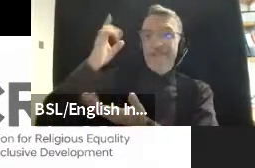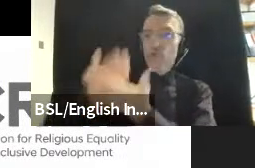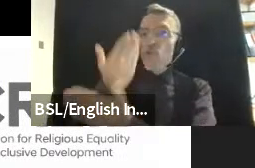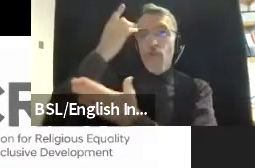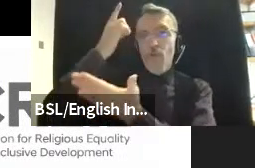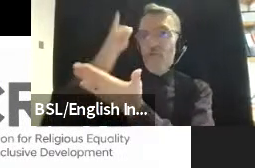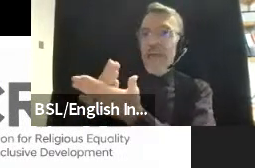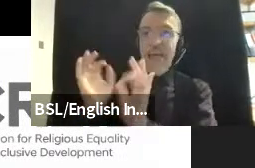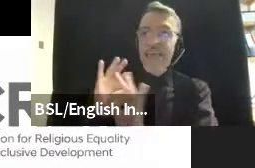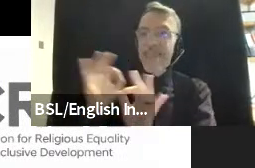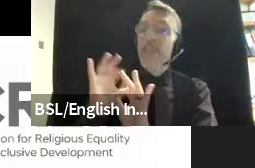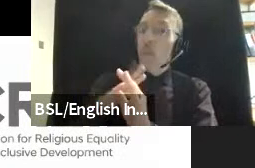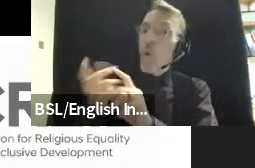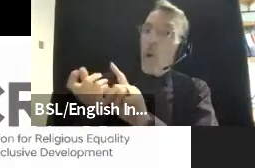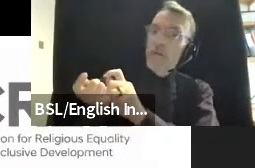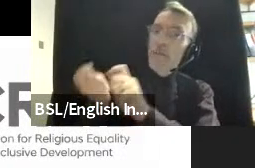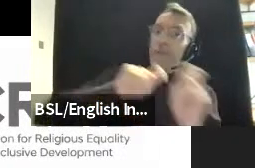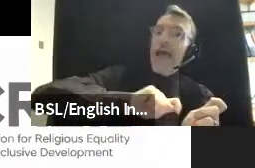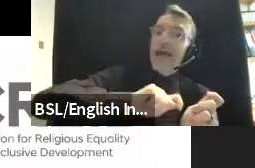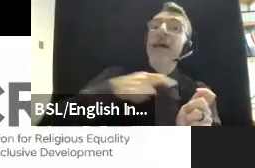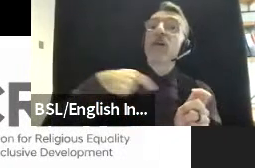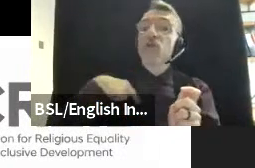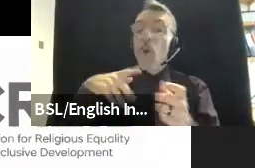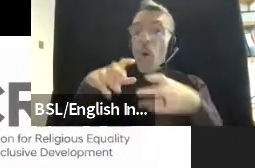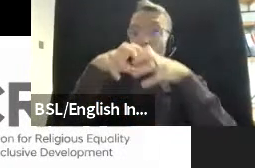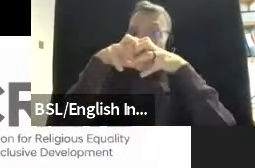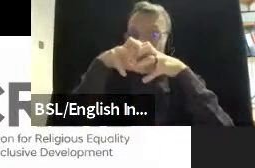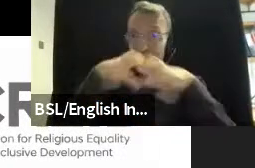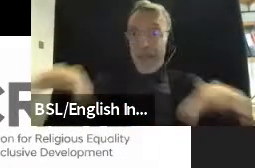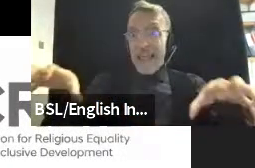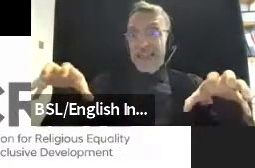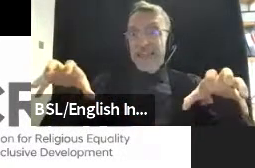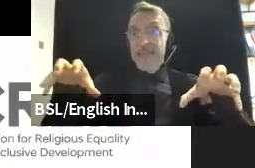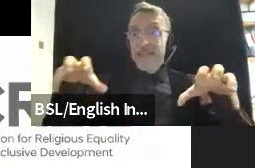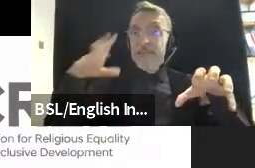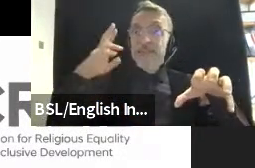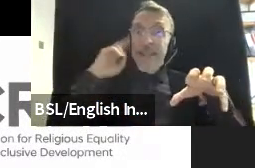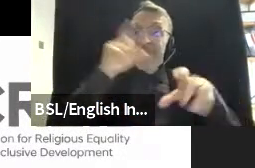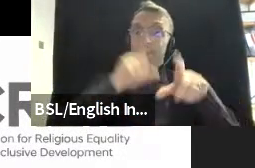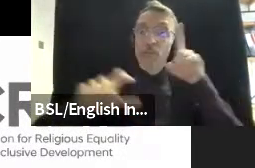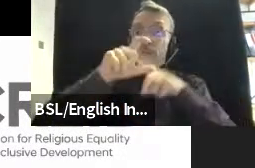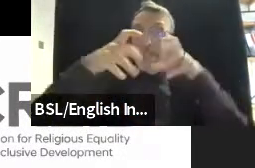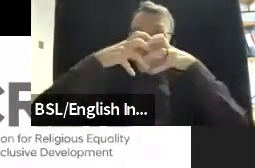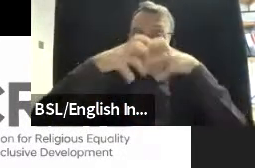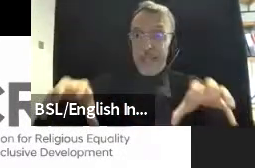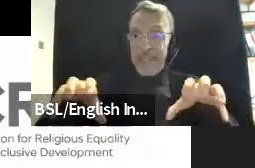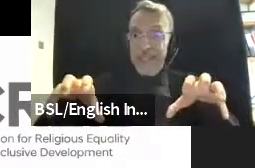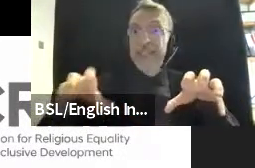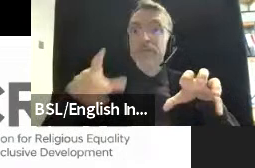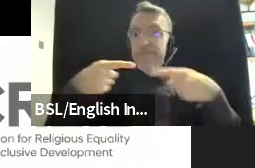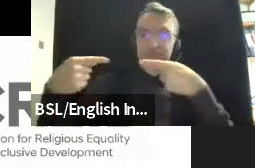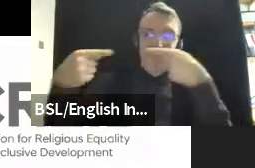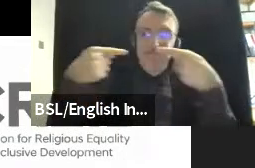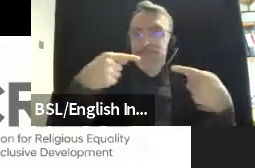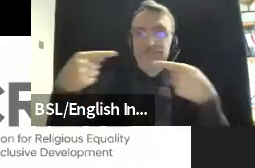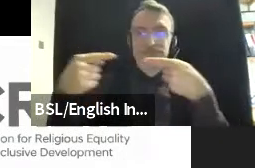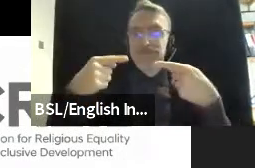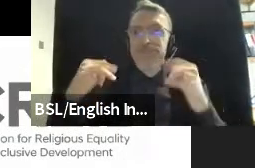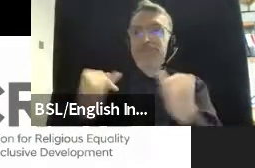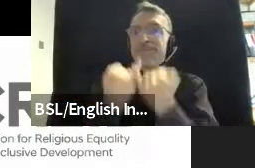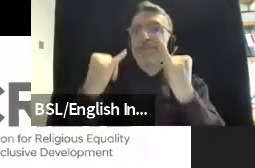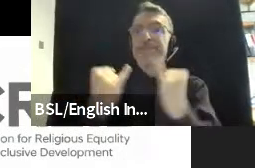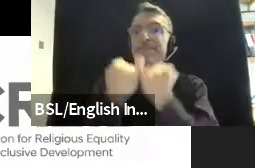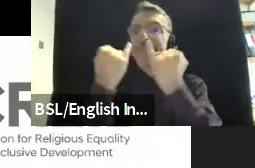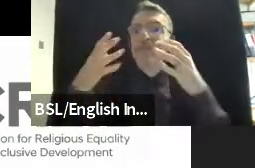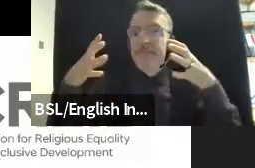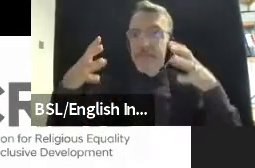This resulted in the split in the deaf community. And there were many tensions and conflicts at the household level.